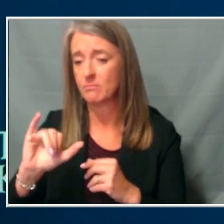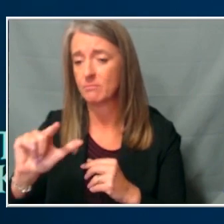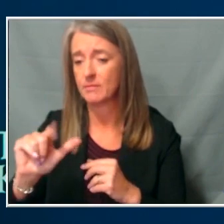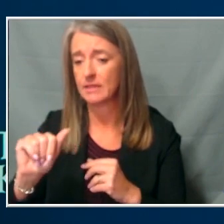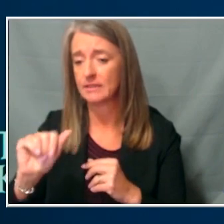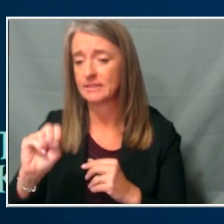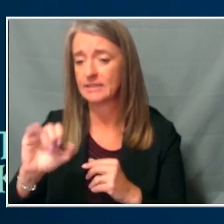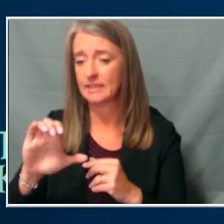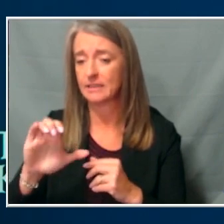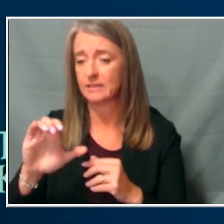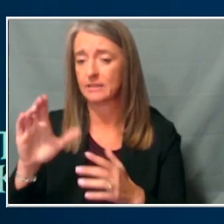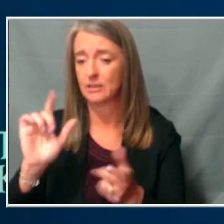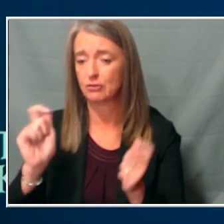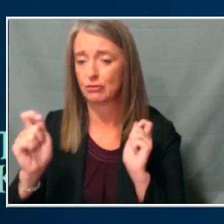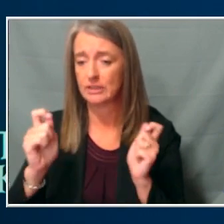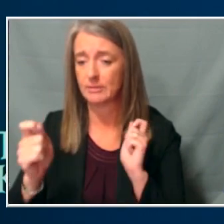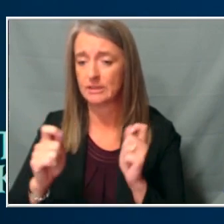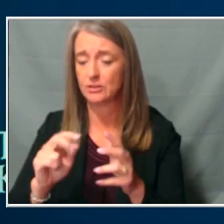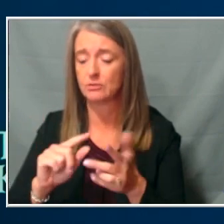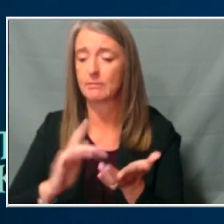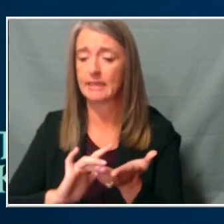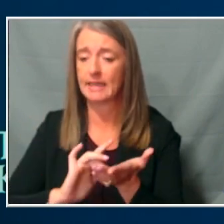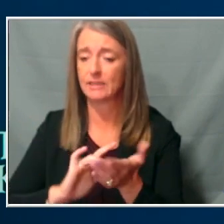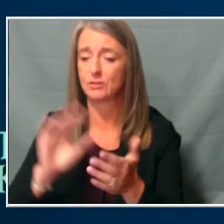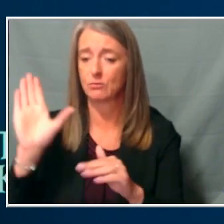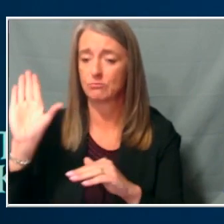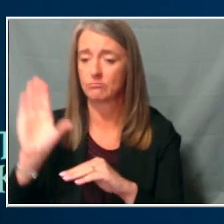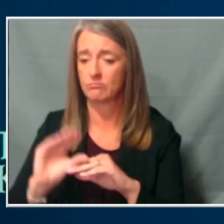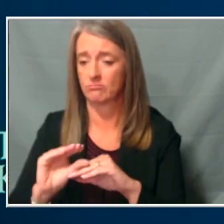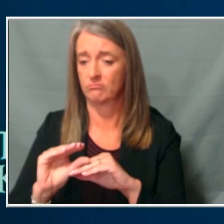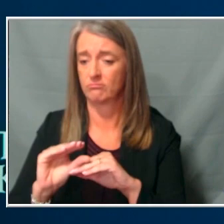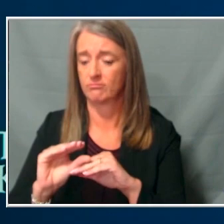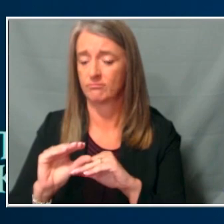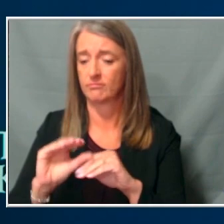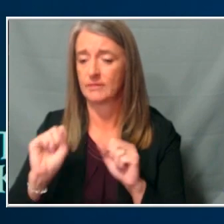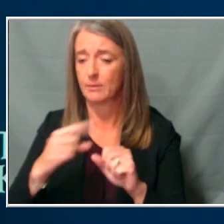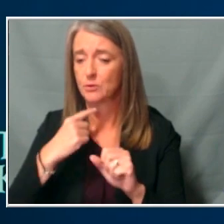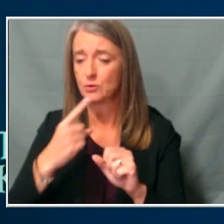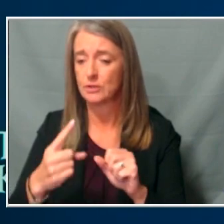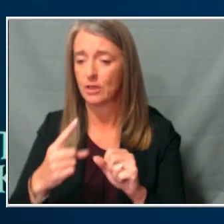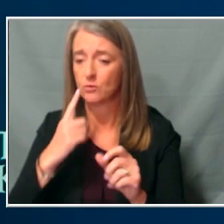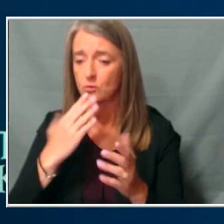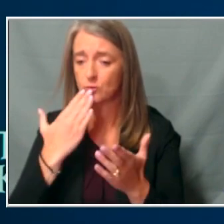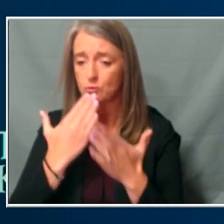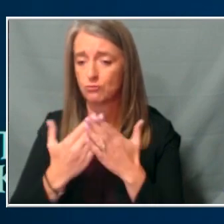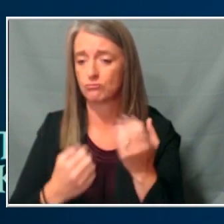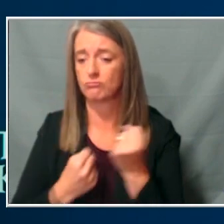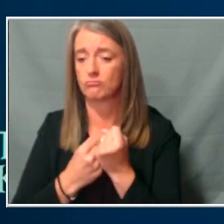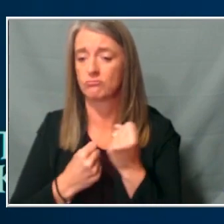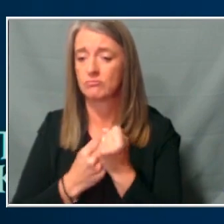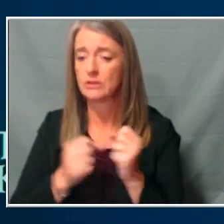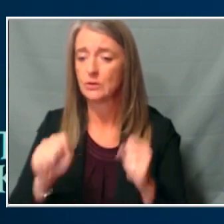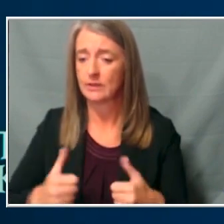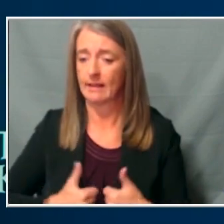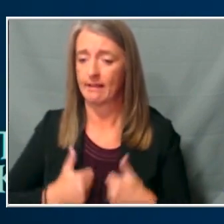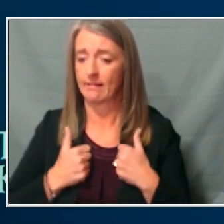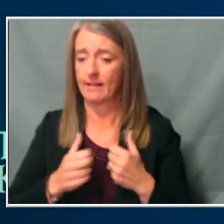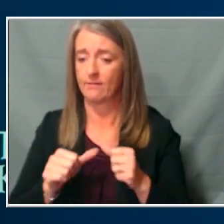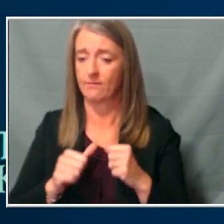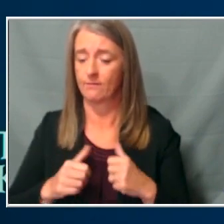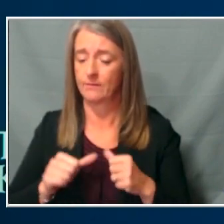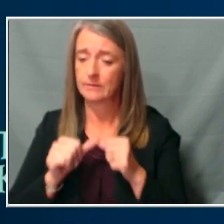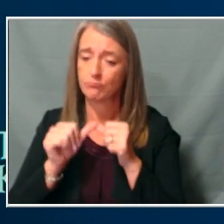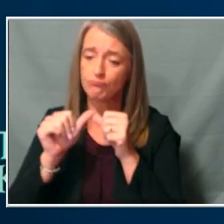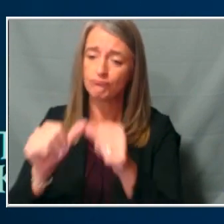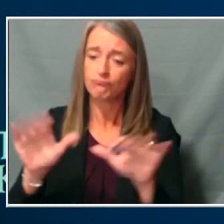was much lower. And so that put her on the lower risk scale, and I was able to tell her with some reassurance, you can live your life. You can start doing the things